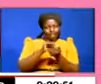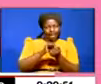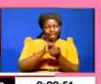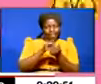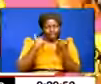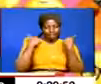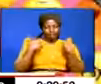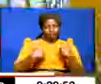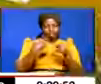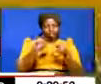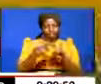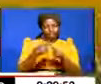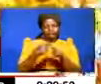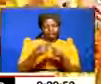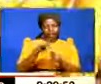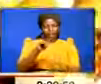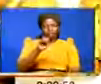Mutai.